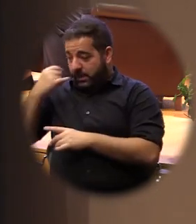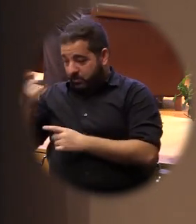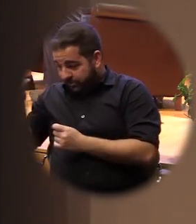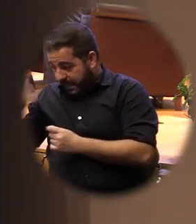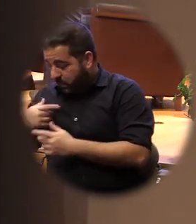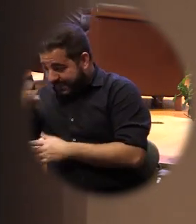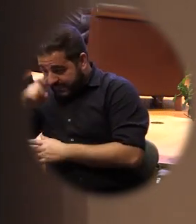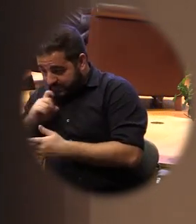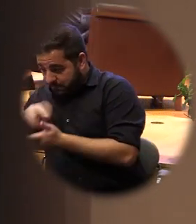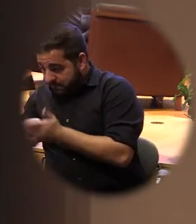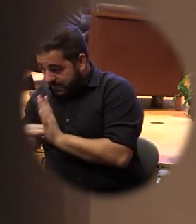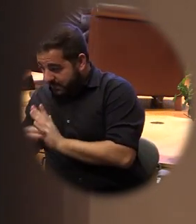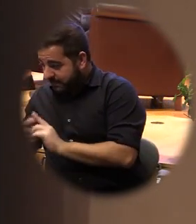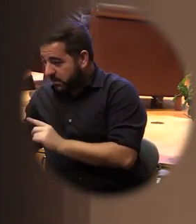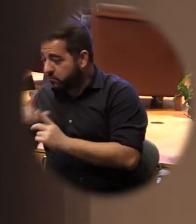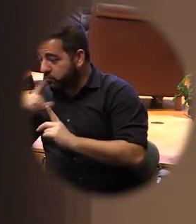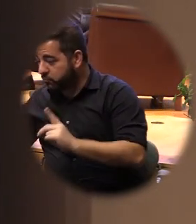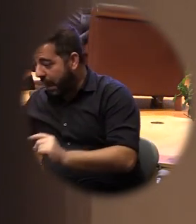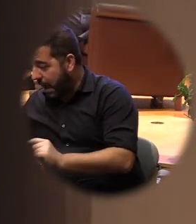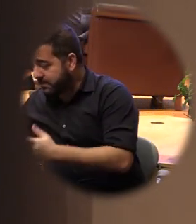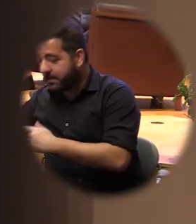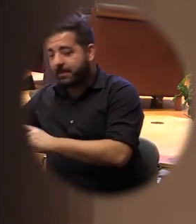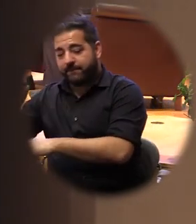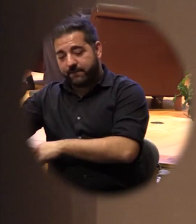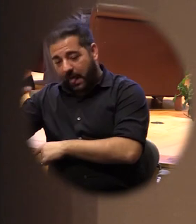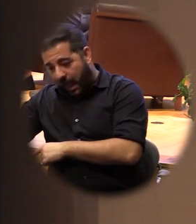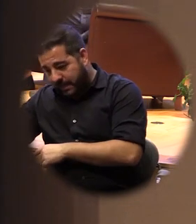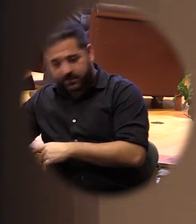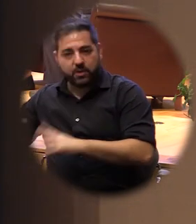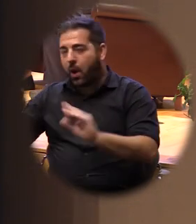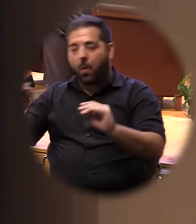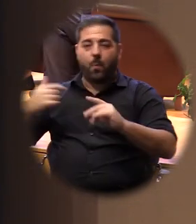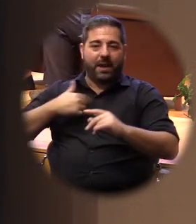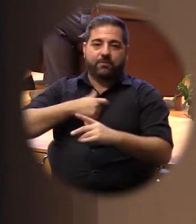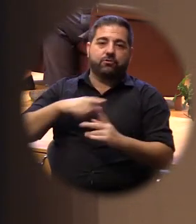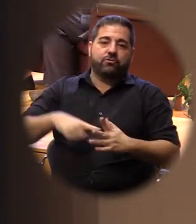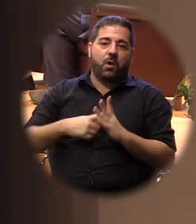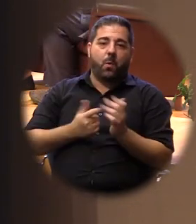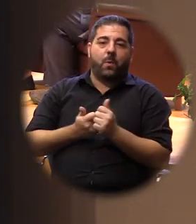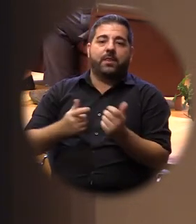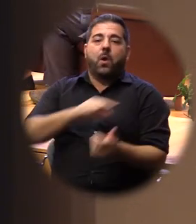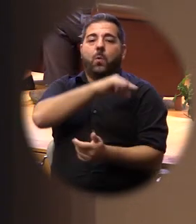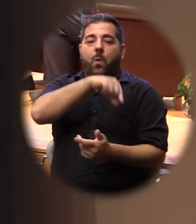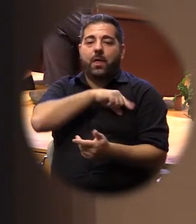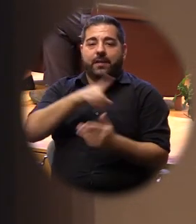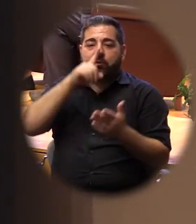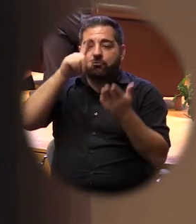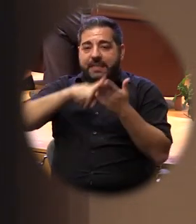stuff. We have to do qualitative research, starting with the people